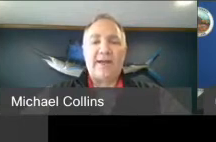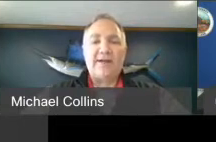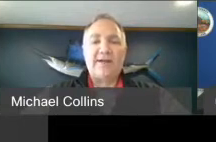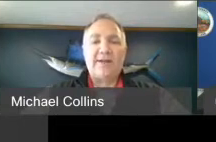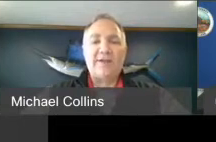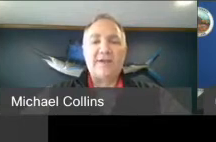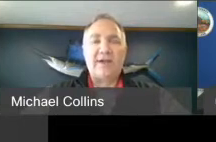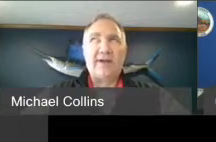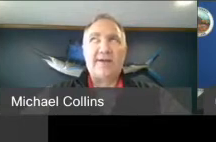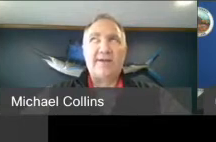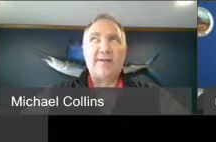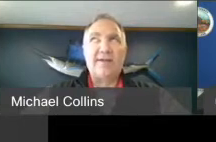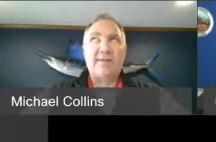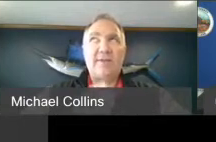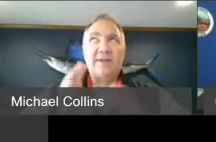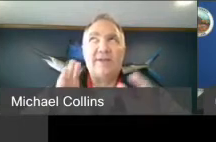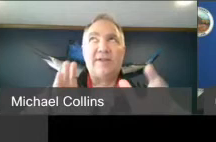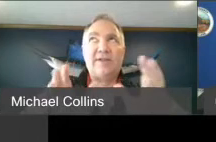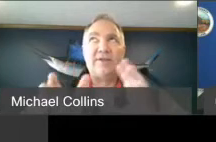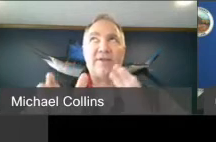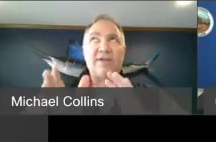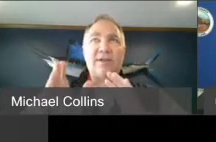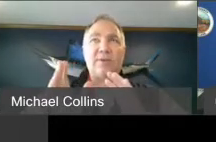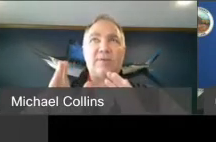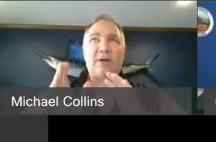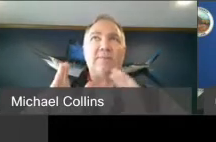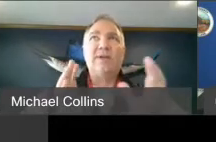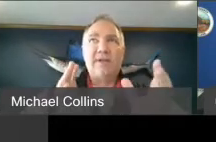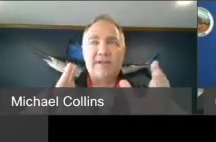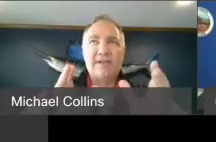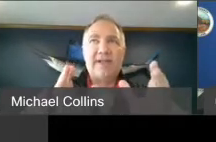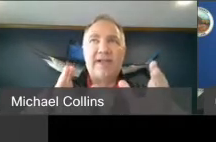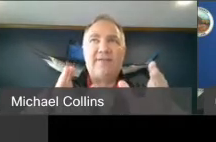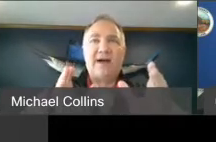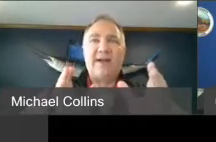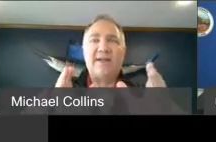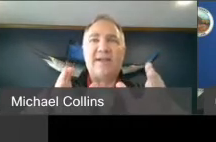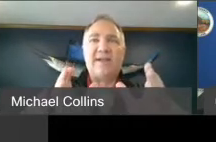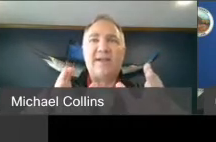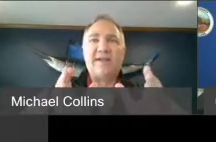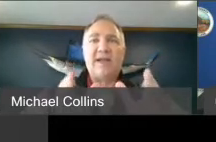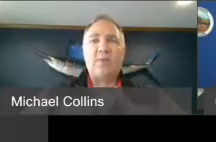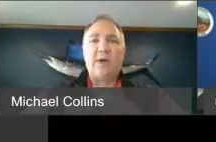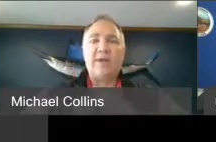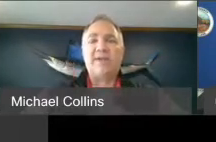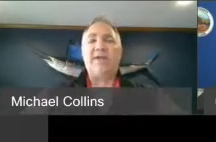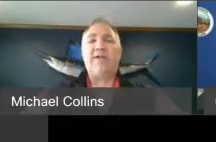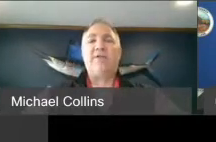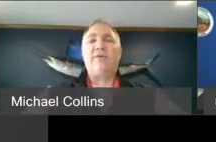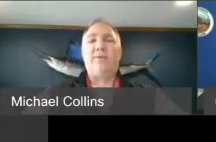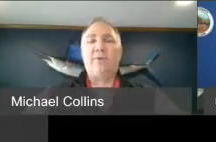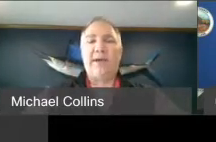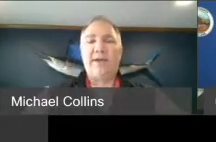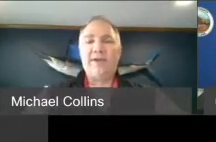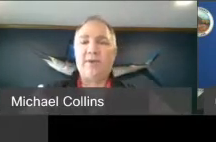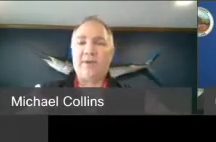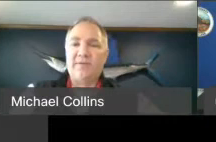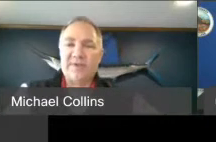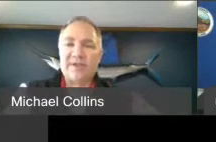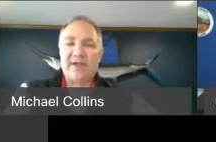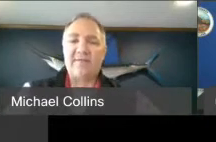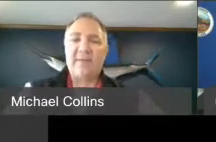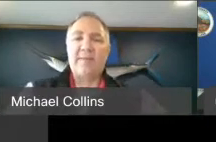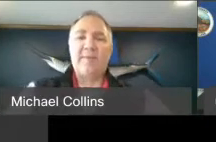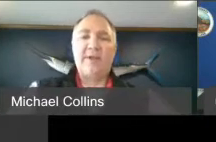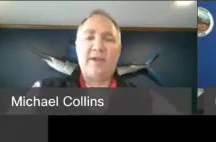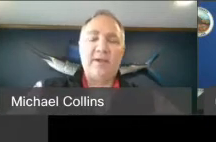community financial institutions. They were small CDFIs, and the intent was the issue that we ran into on the first